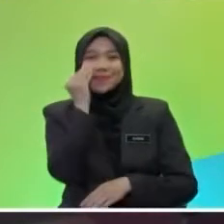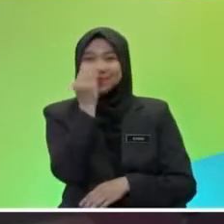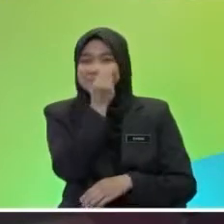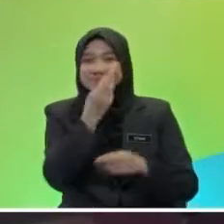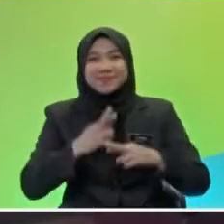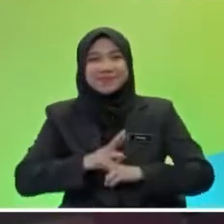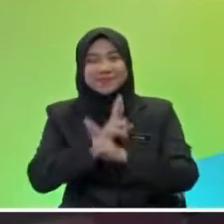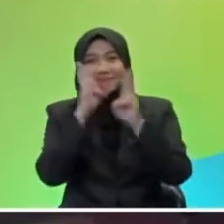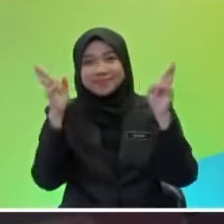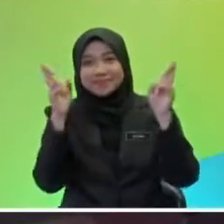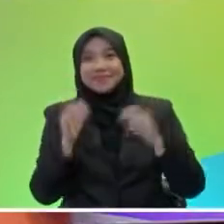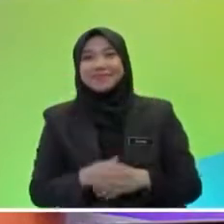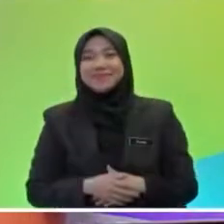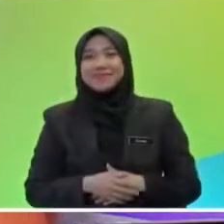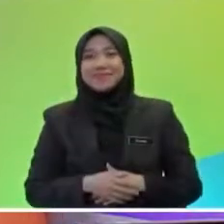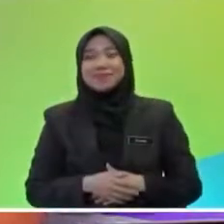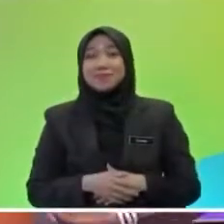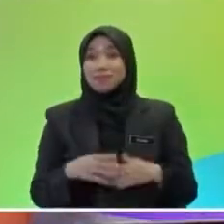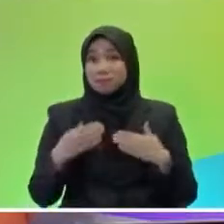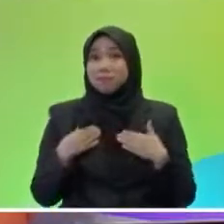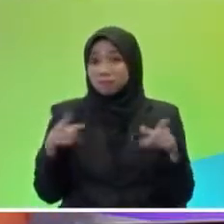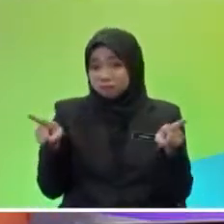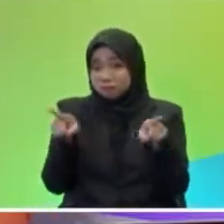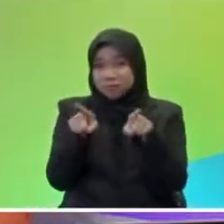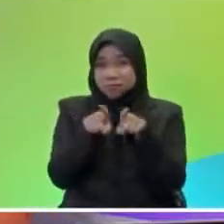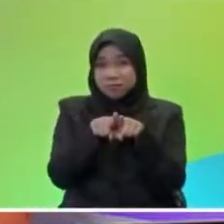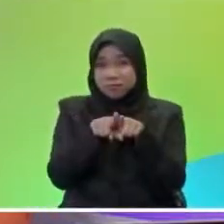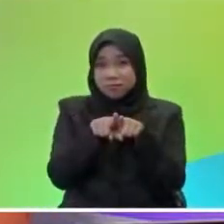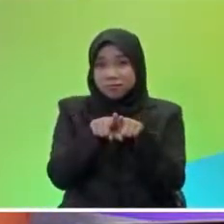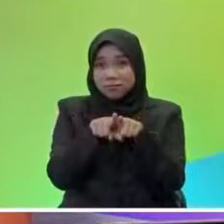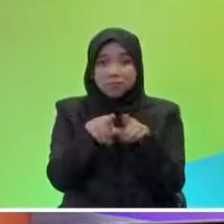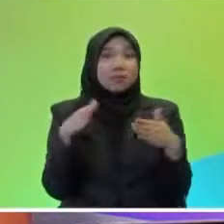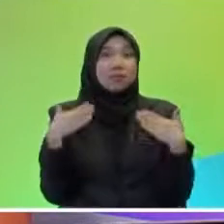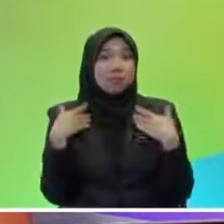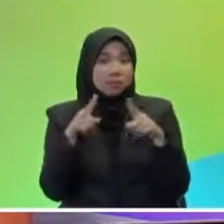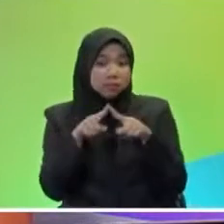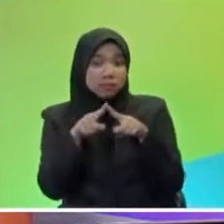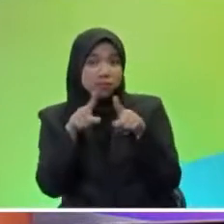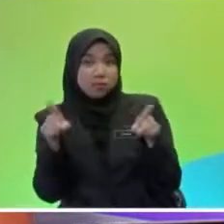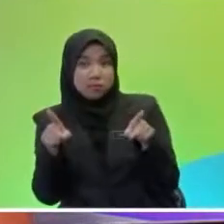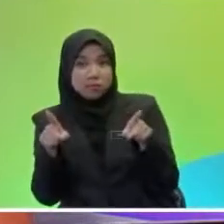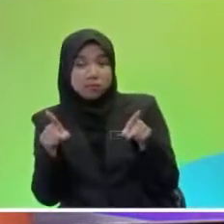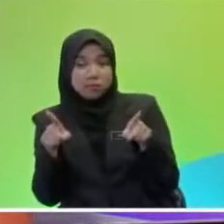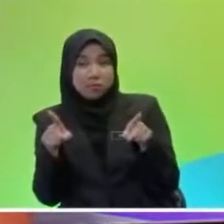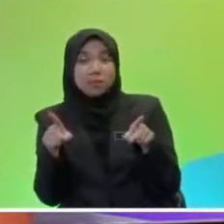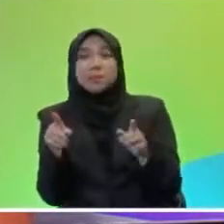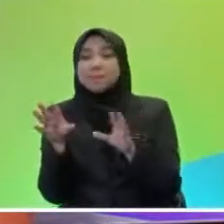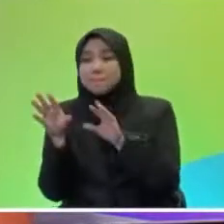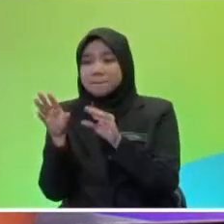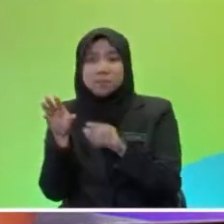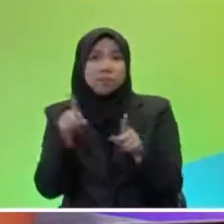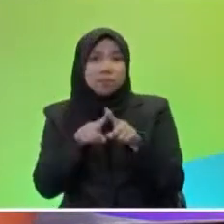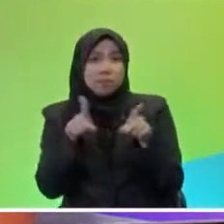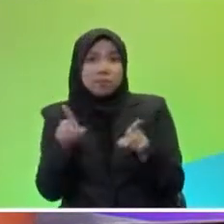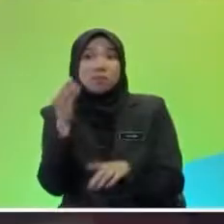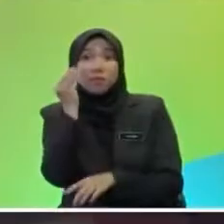Teacher, yeah. I noticed something similar. Although they are different plants, they both have